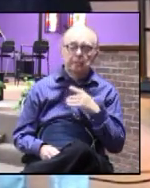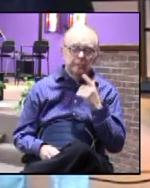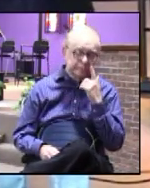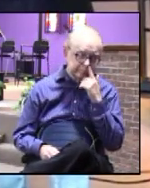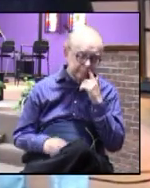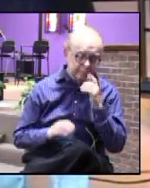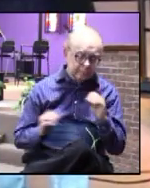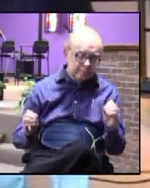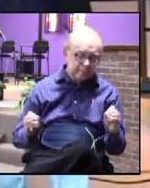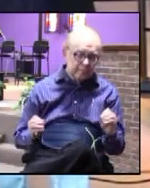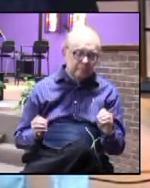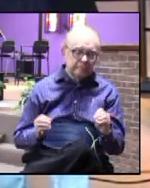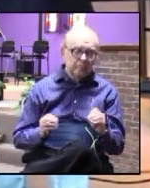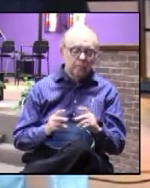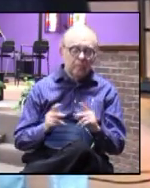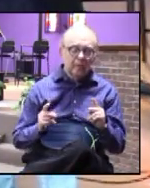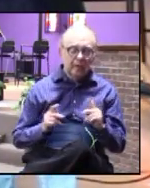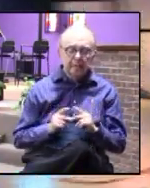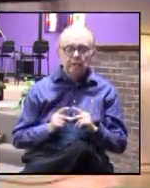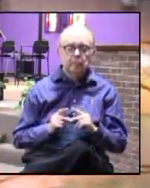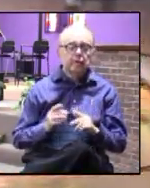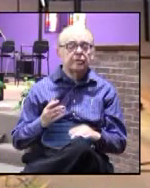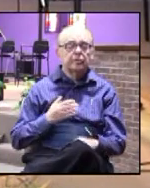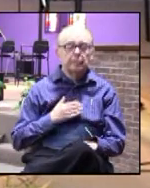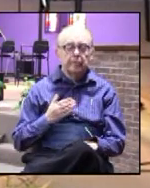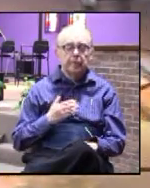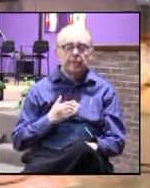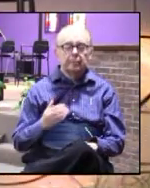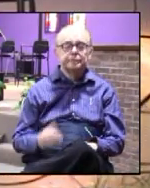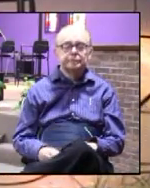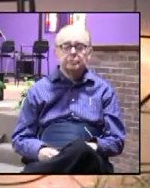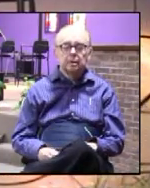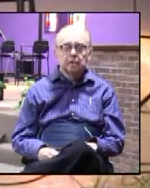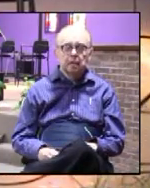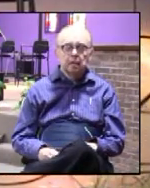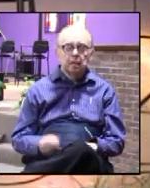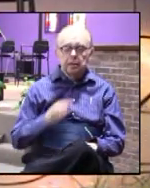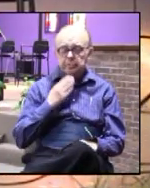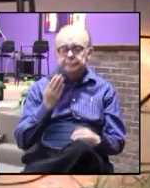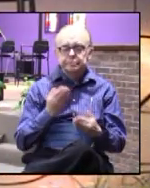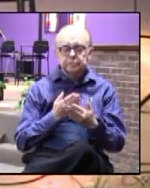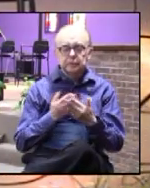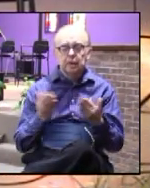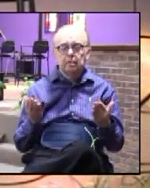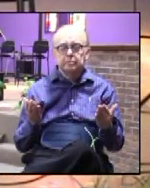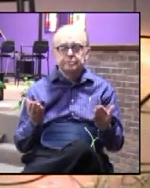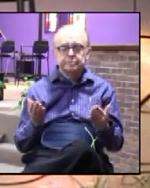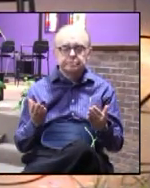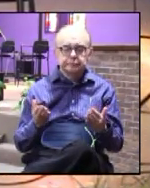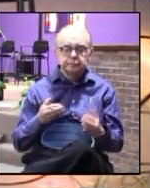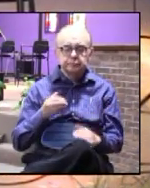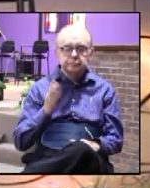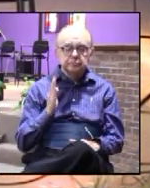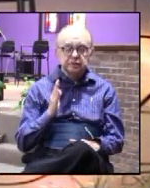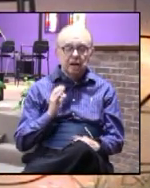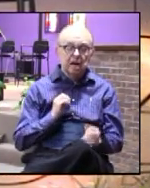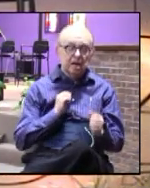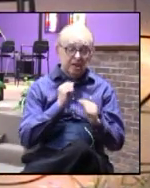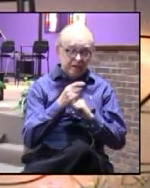and there's no place to breathe, let me say this to you. God's ahead of